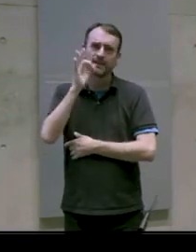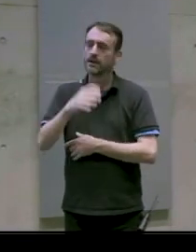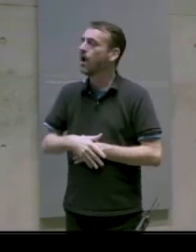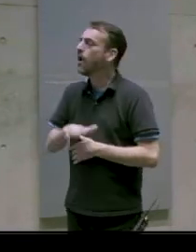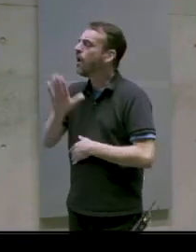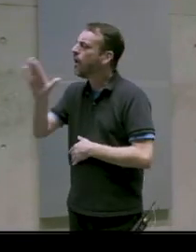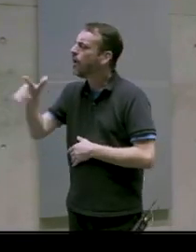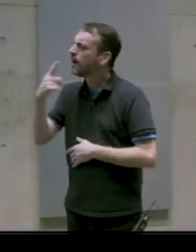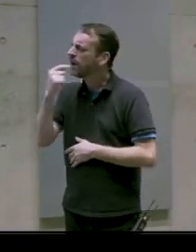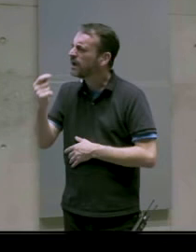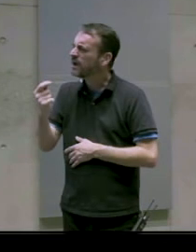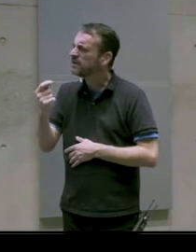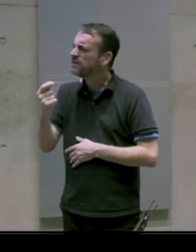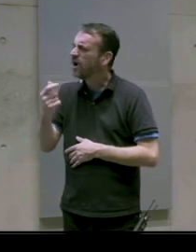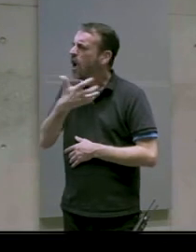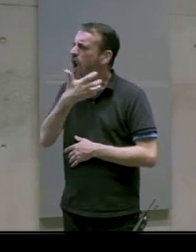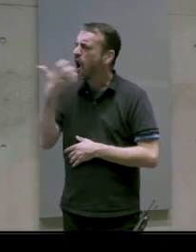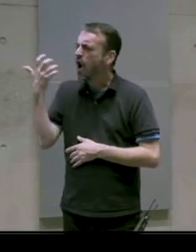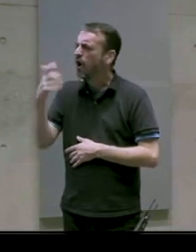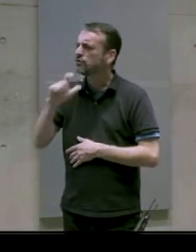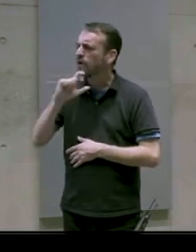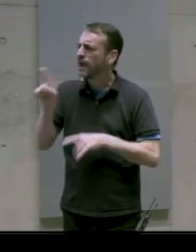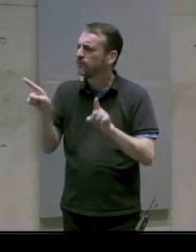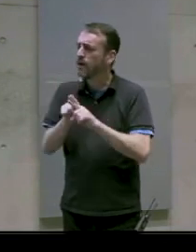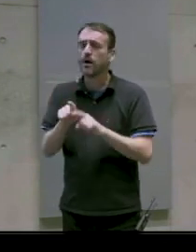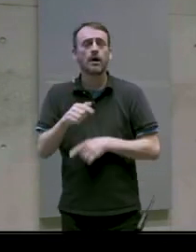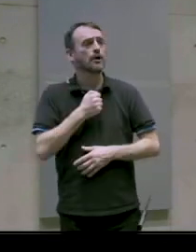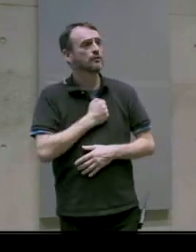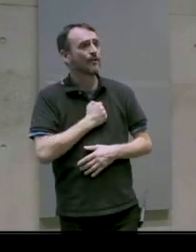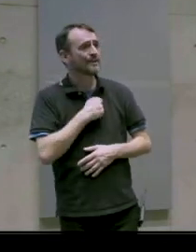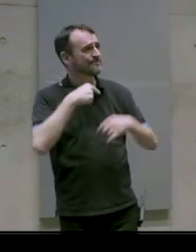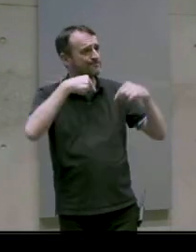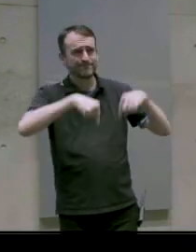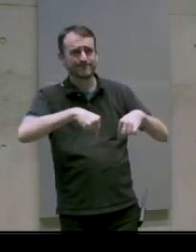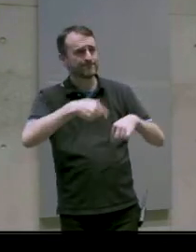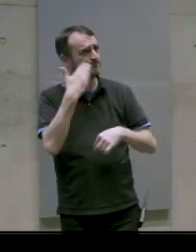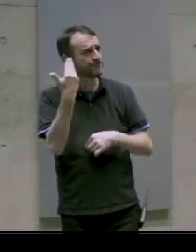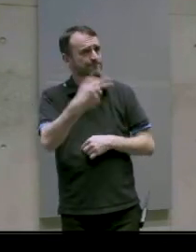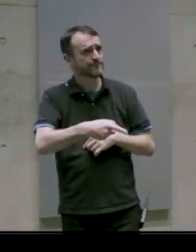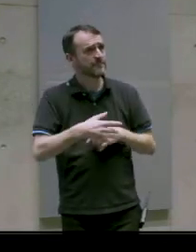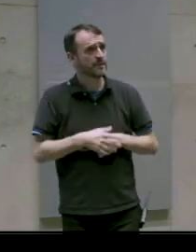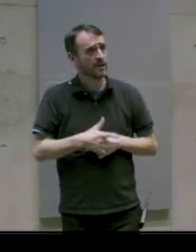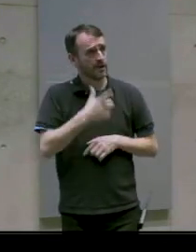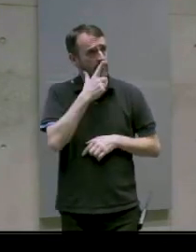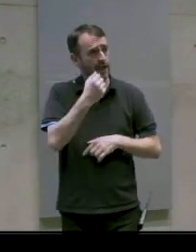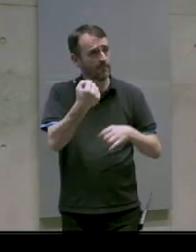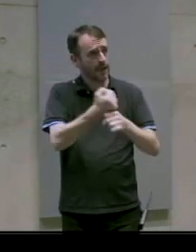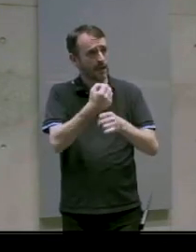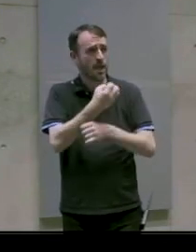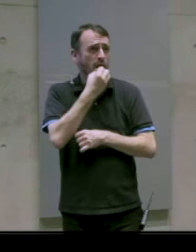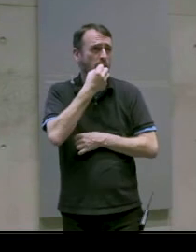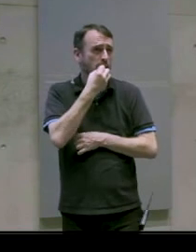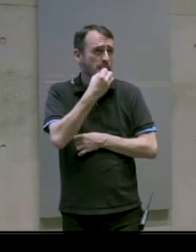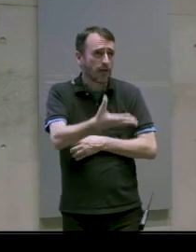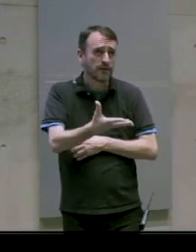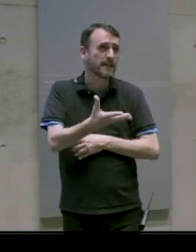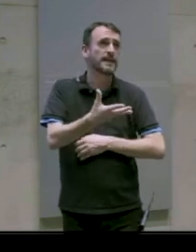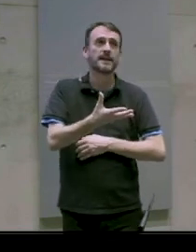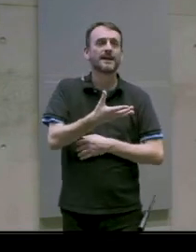Oh, could I have a hot chocolate as well, please? Sorry, we don't have that, but I can make you a lovely cup of tea or